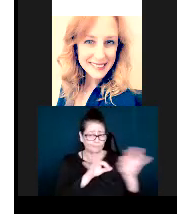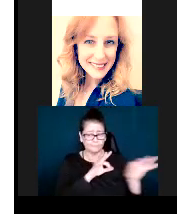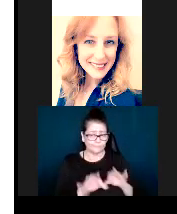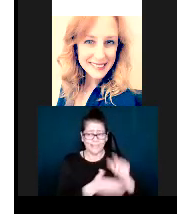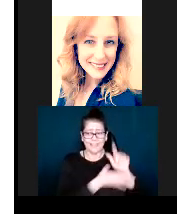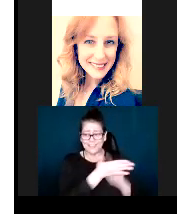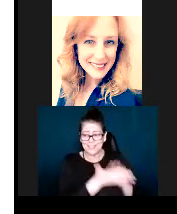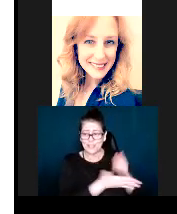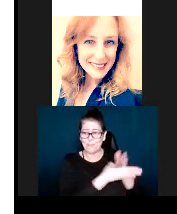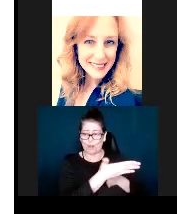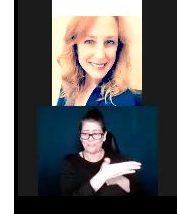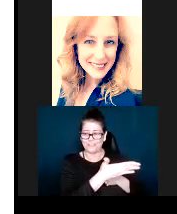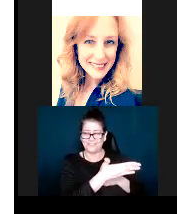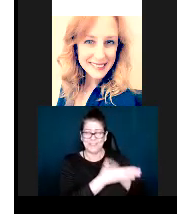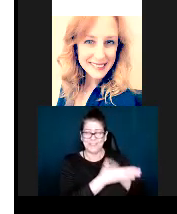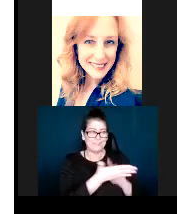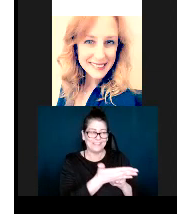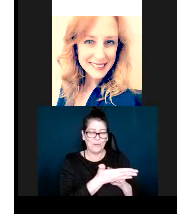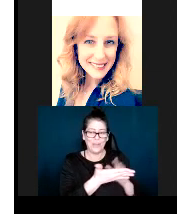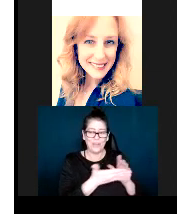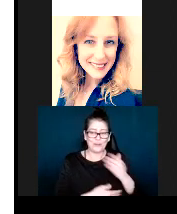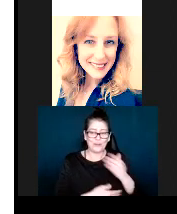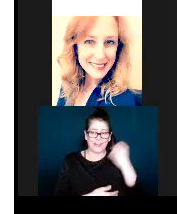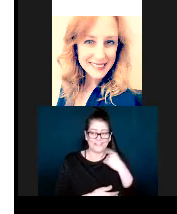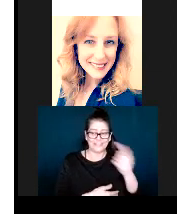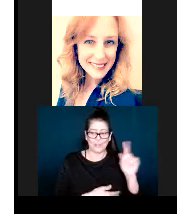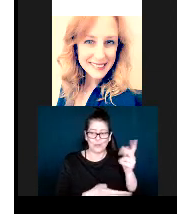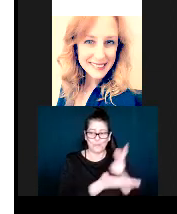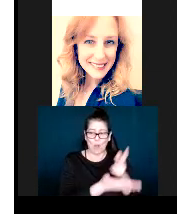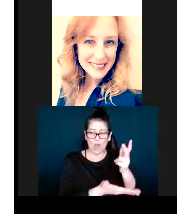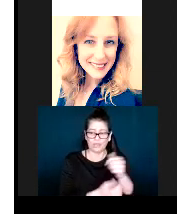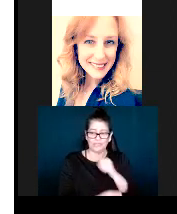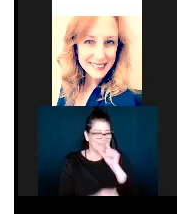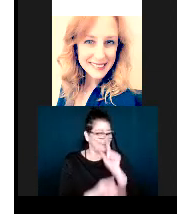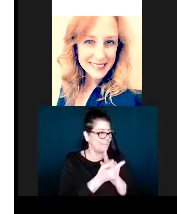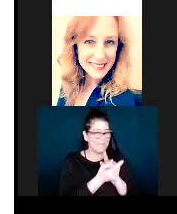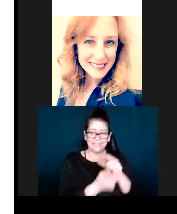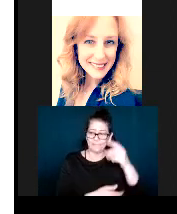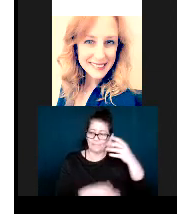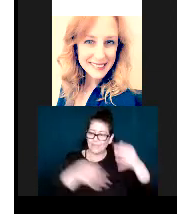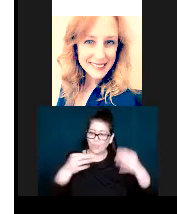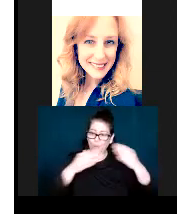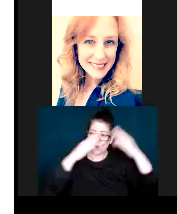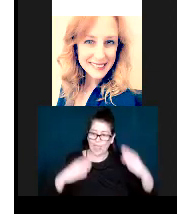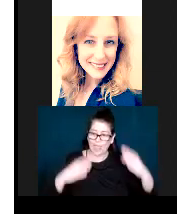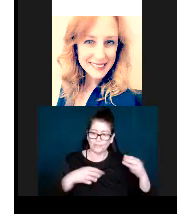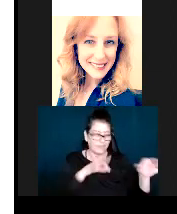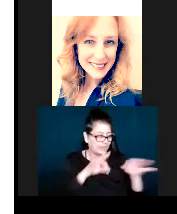them, but the lawyer didn't tell them where to park, or the lawyer didn't meet them out front and make sure they knew they were going through a metal